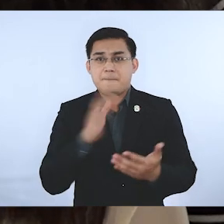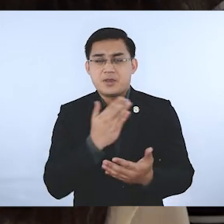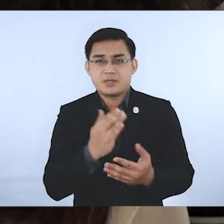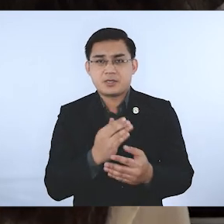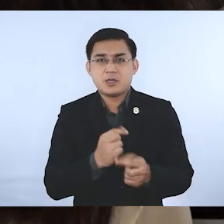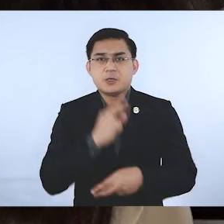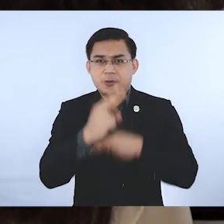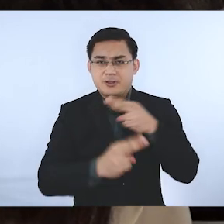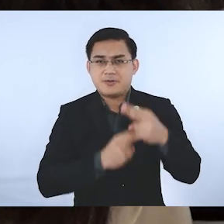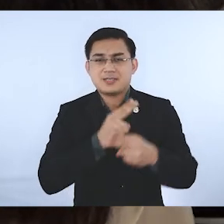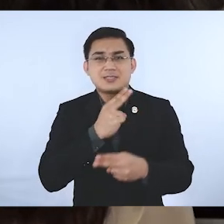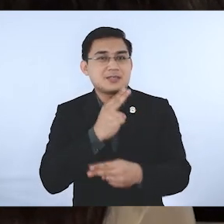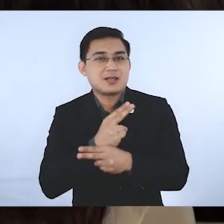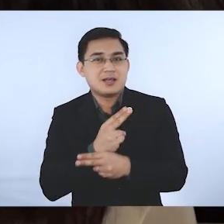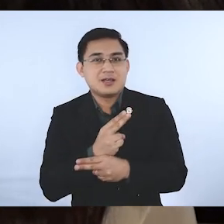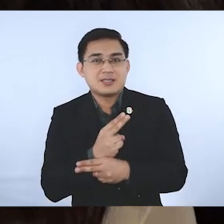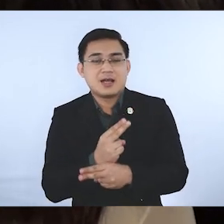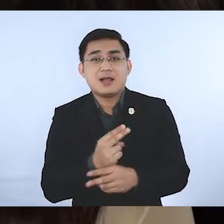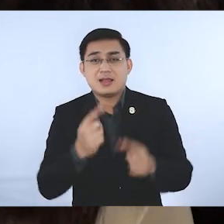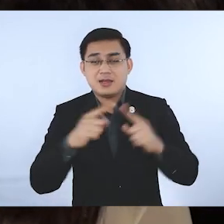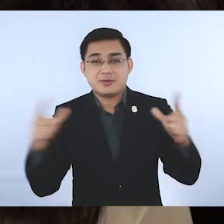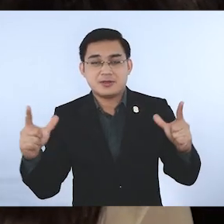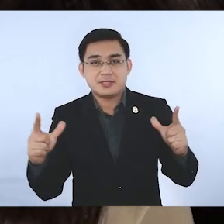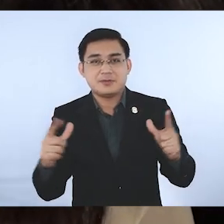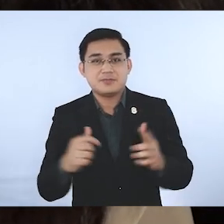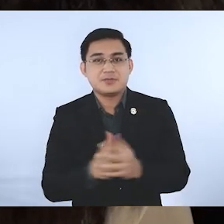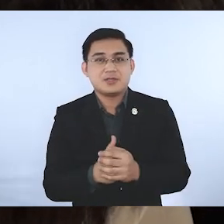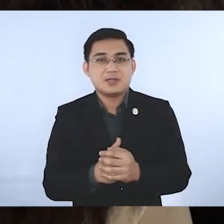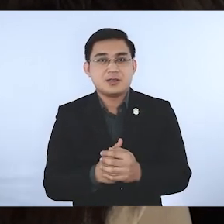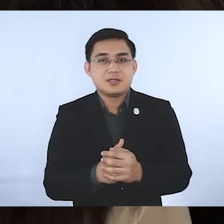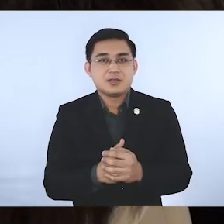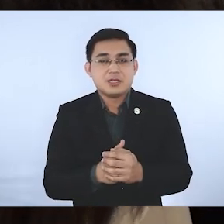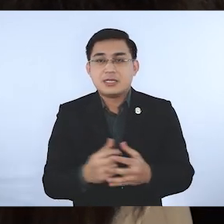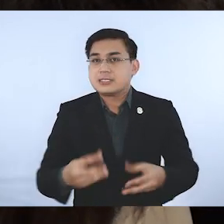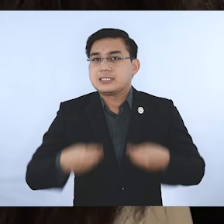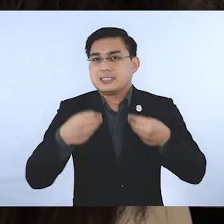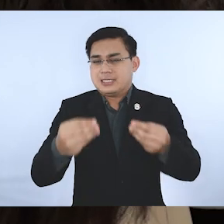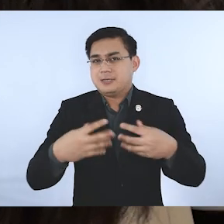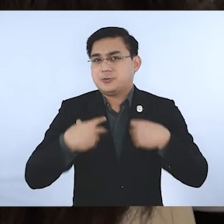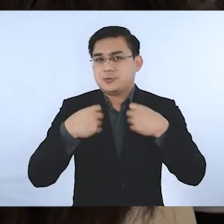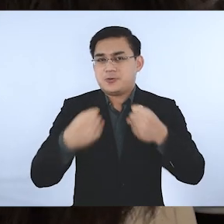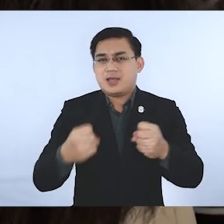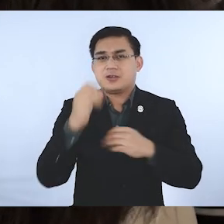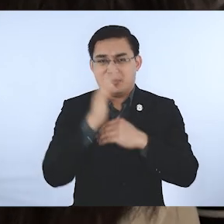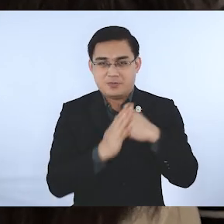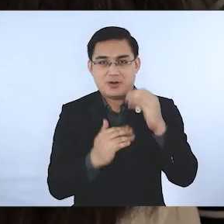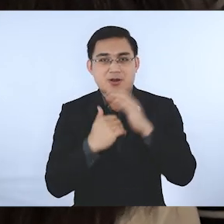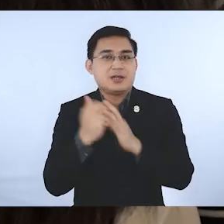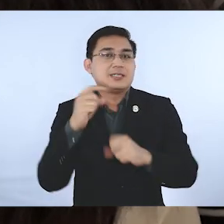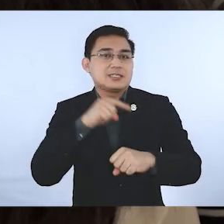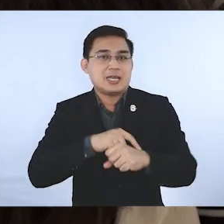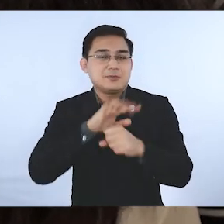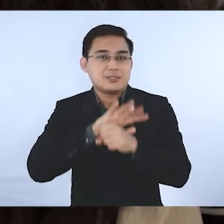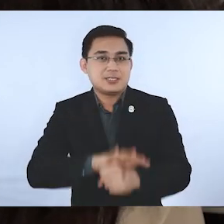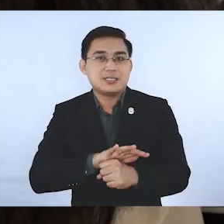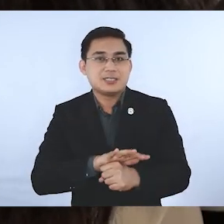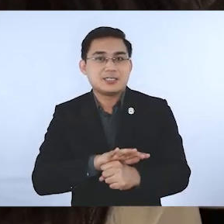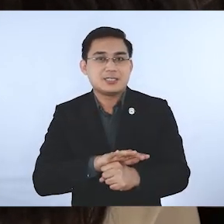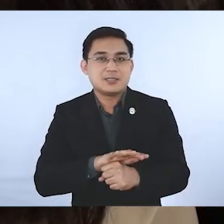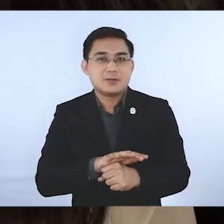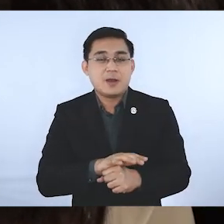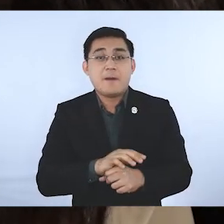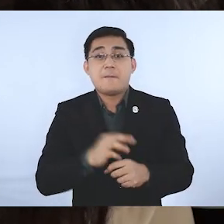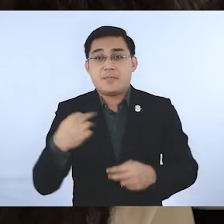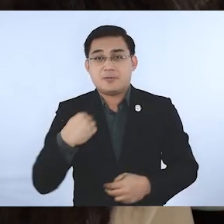Music is a universal language that can surmount boundaries. Not only does it give strength and comfort in times of distress, but